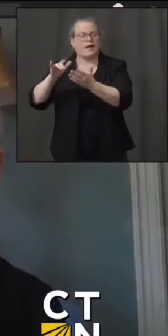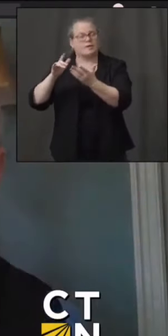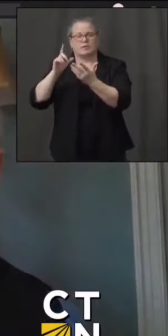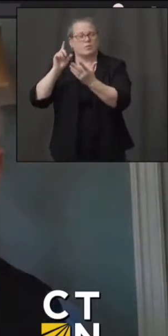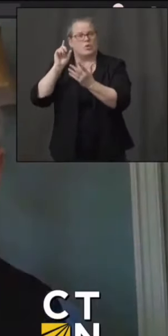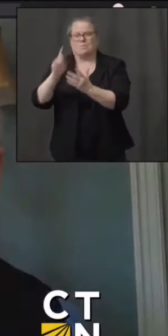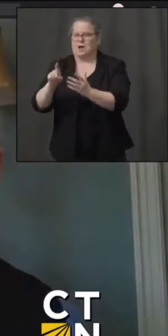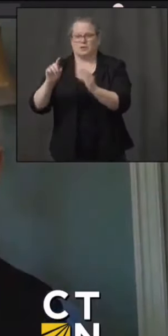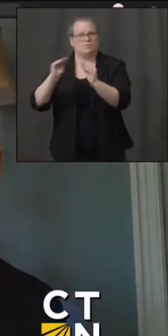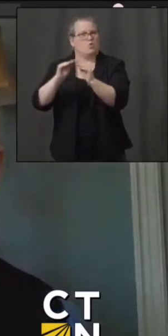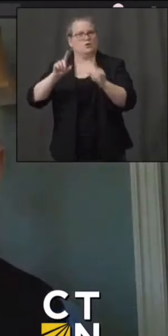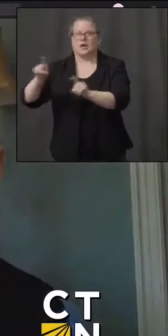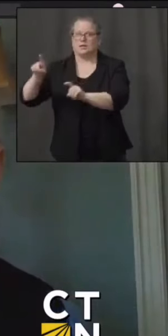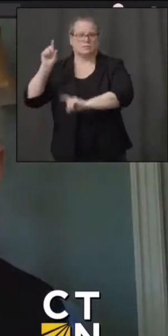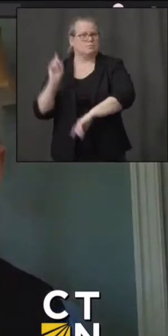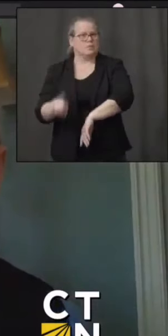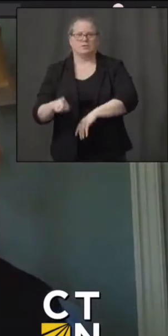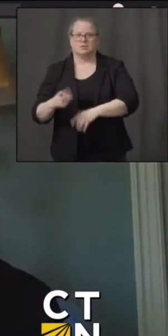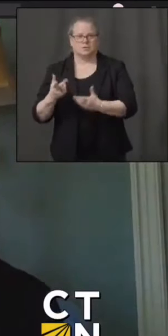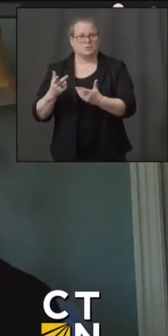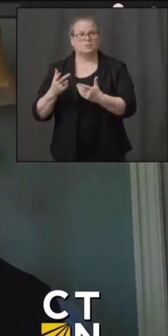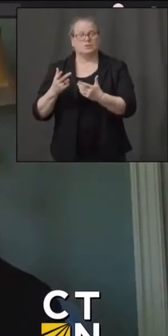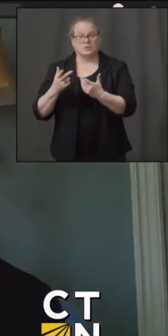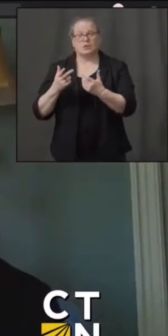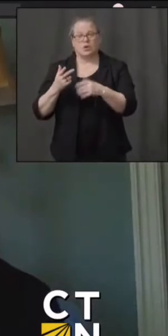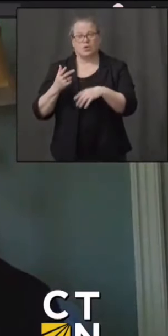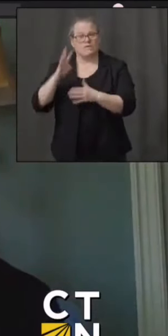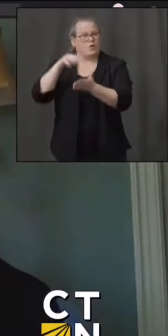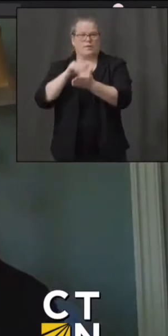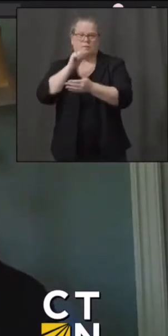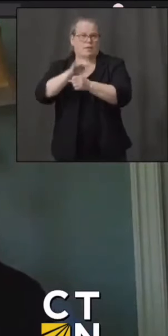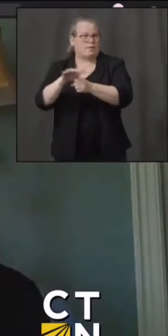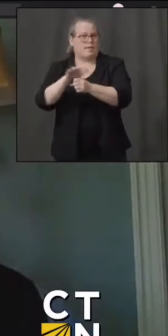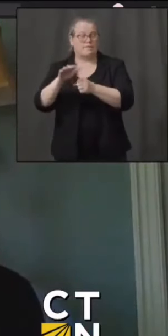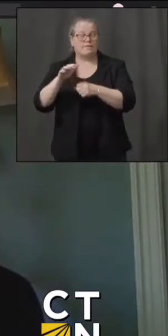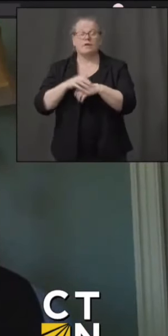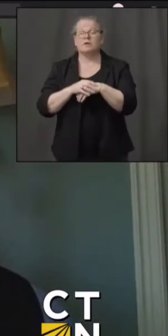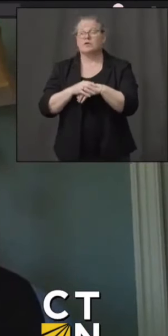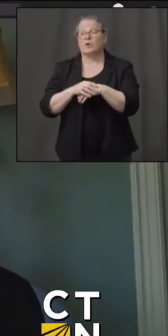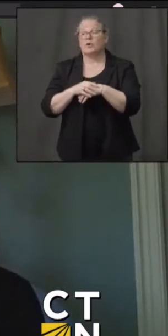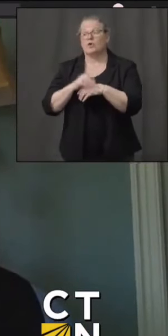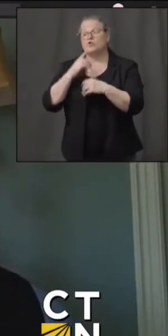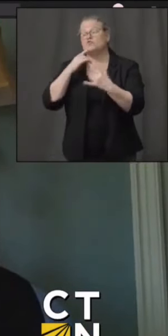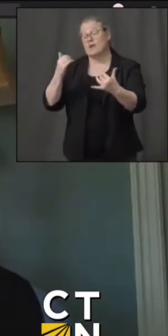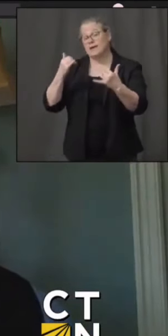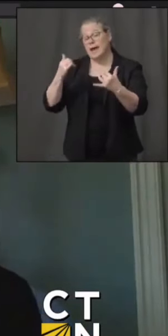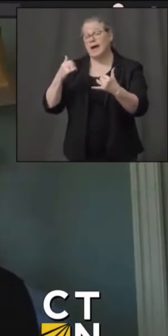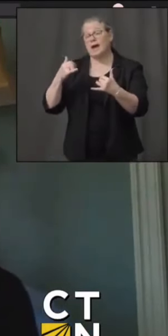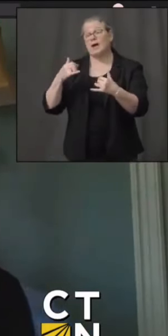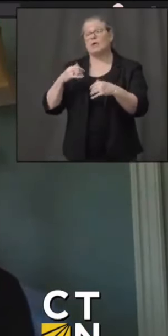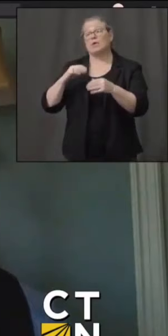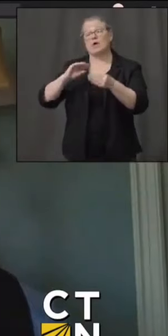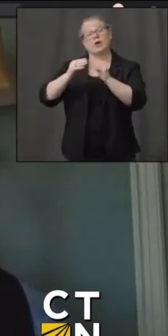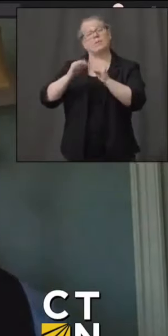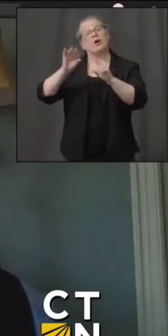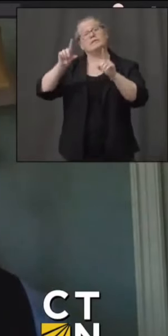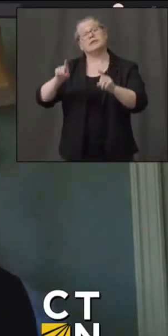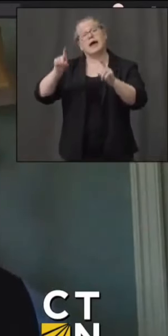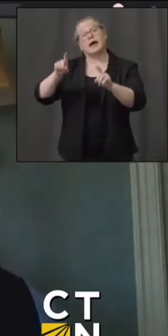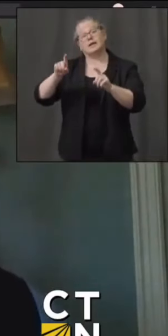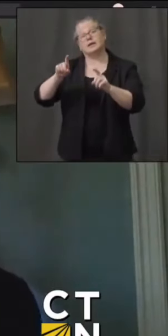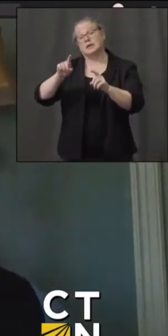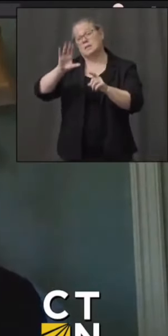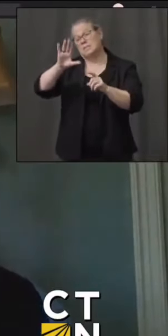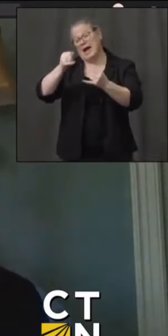right now, one of the benchmarks, the first one that we're talking about is trying to increase the number of tests by the end of